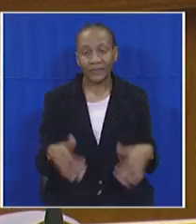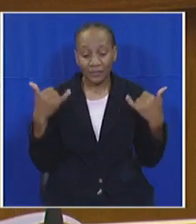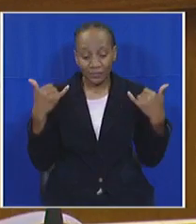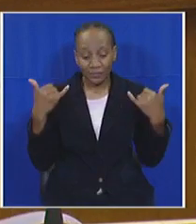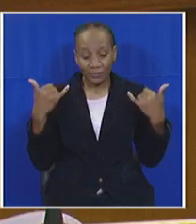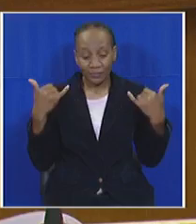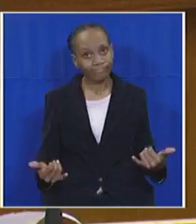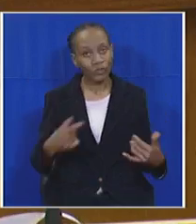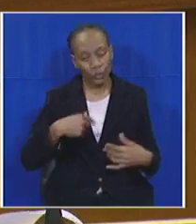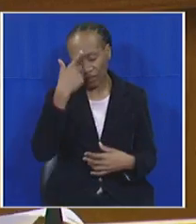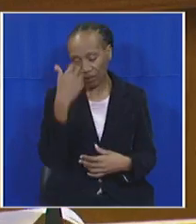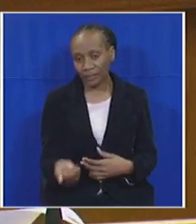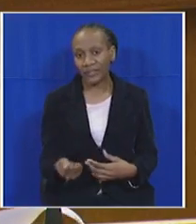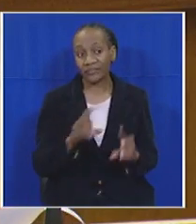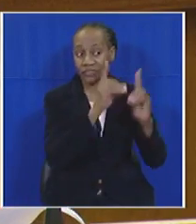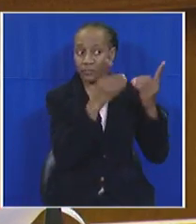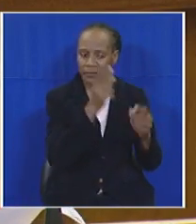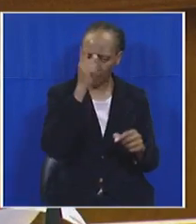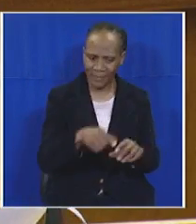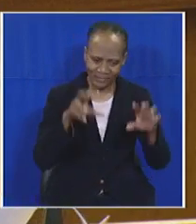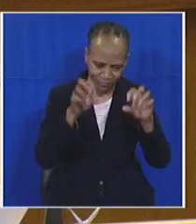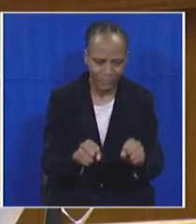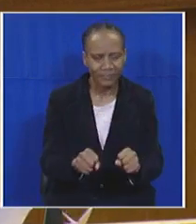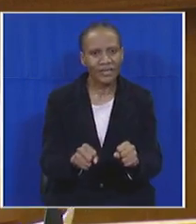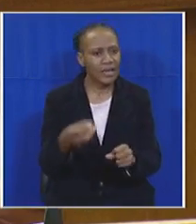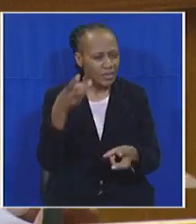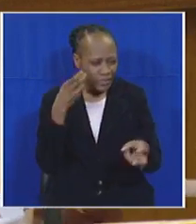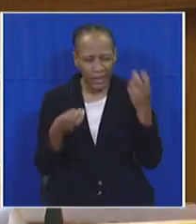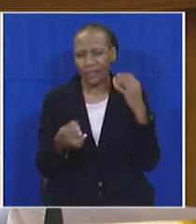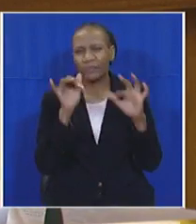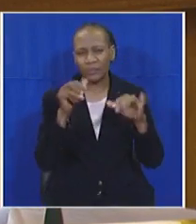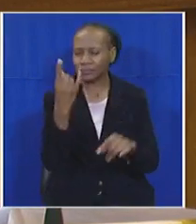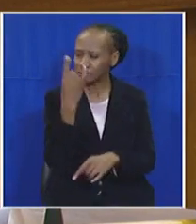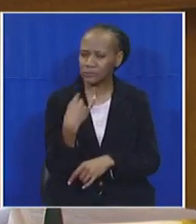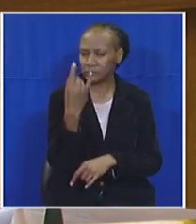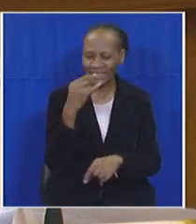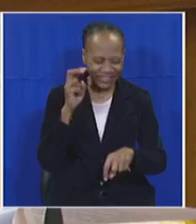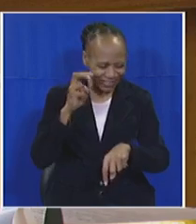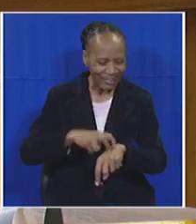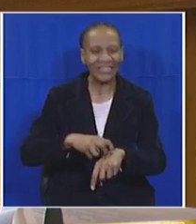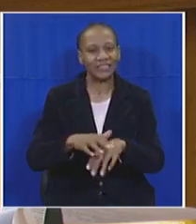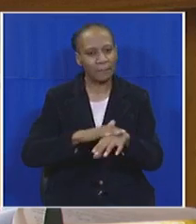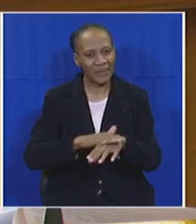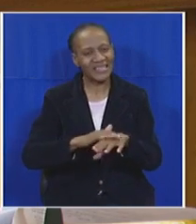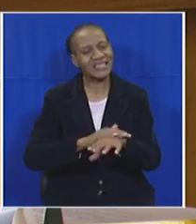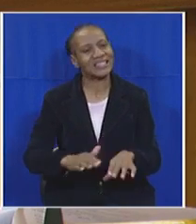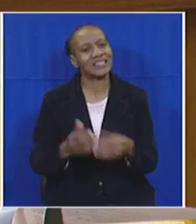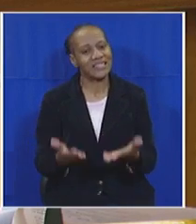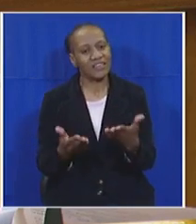effect, we believe that the department must take heed of our people who are crying for basic service delivery such as clean